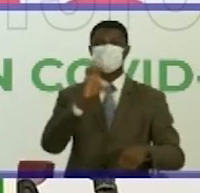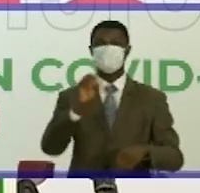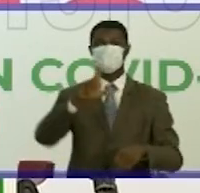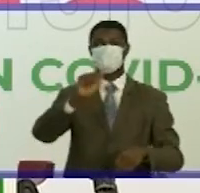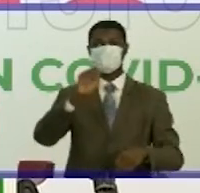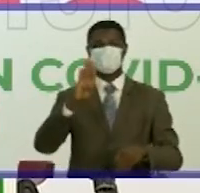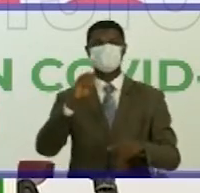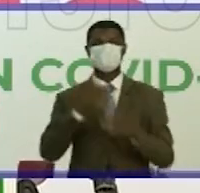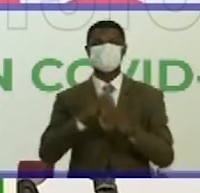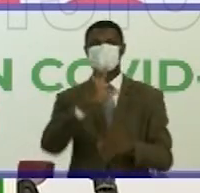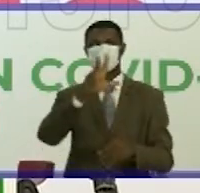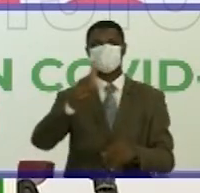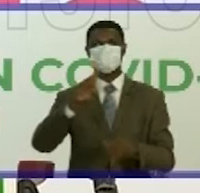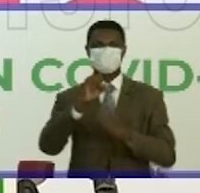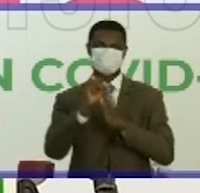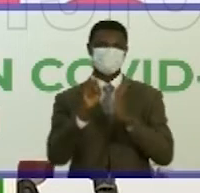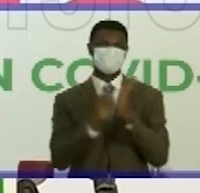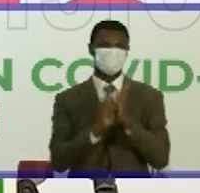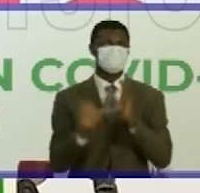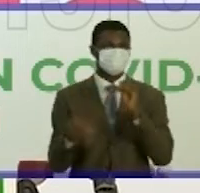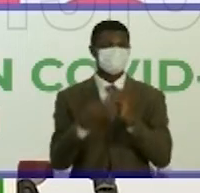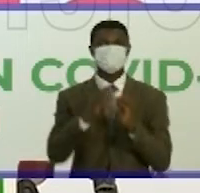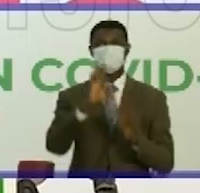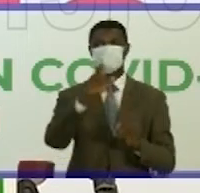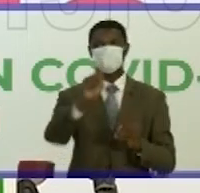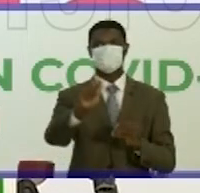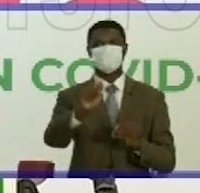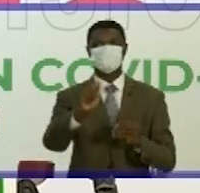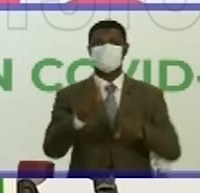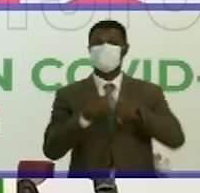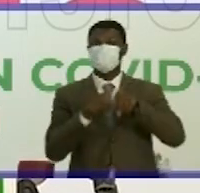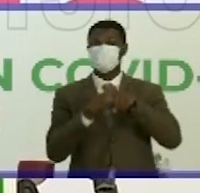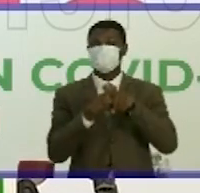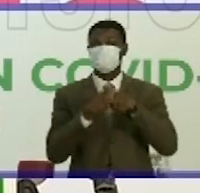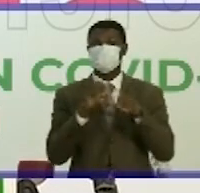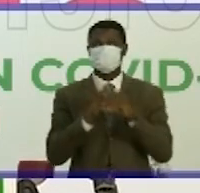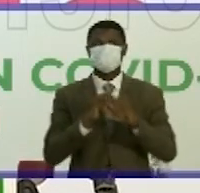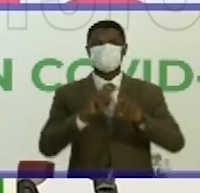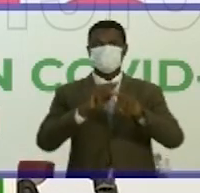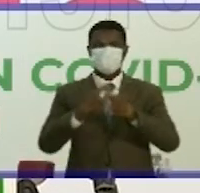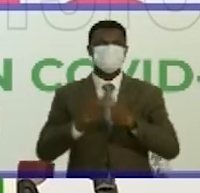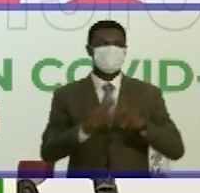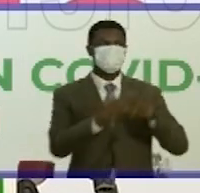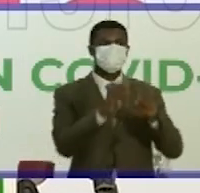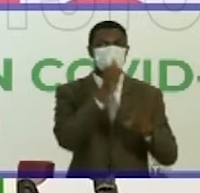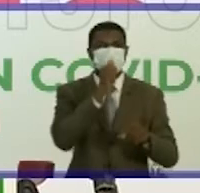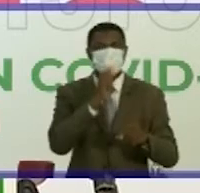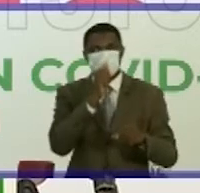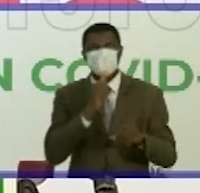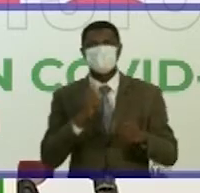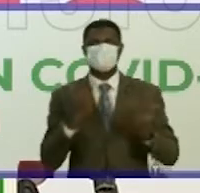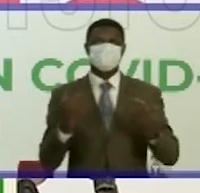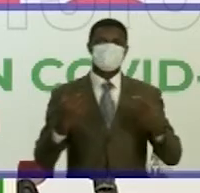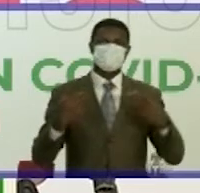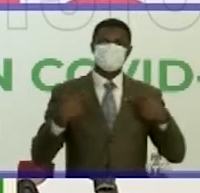31 states and the Federal Capital Territory, as well as the accreditation of several private health